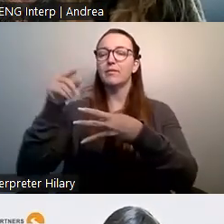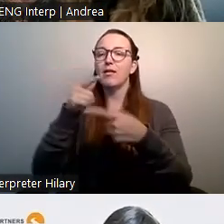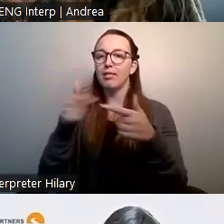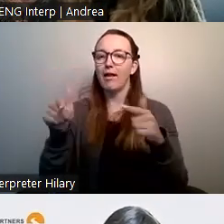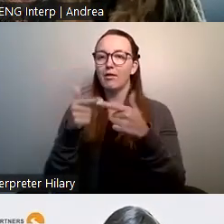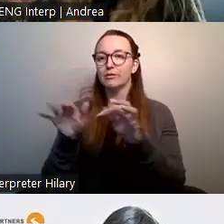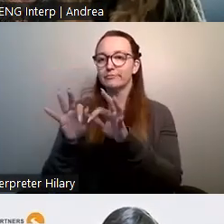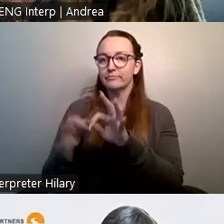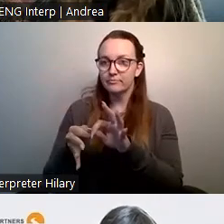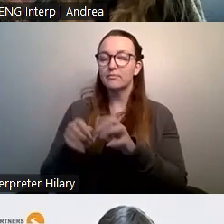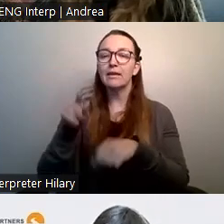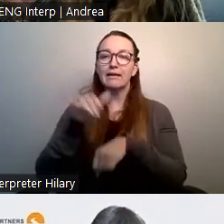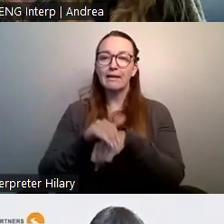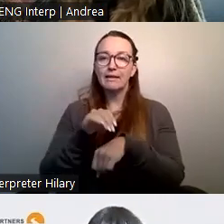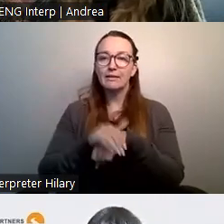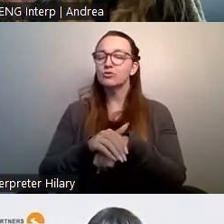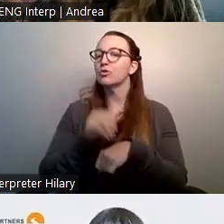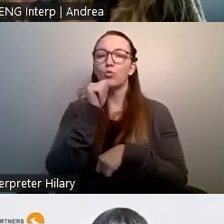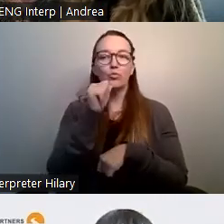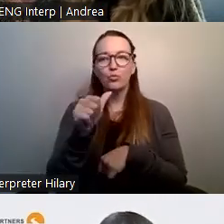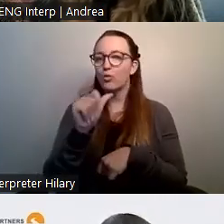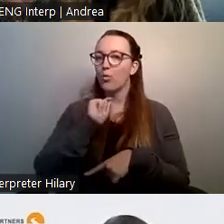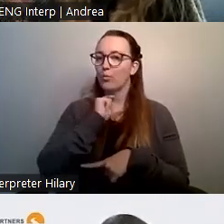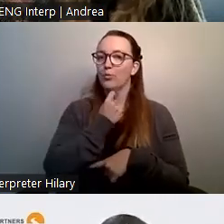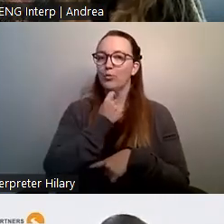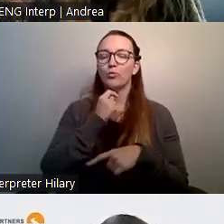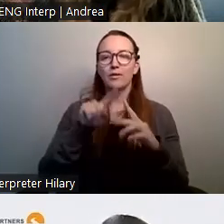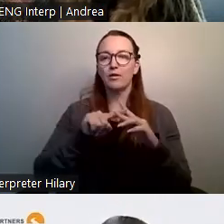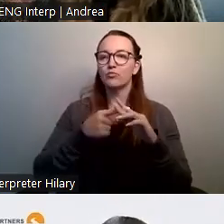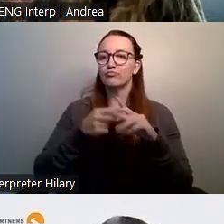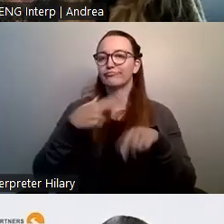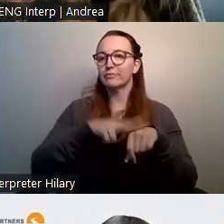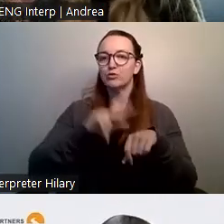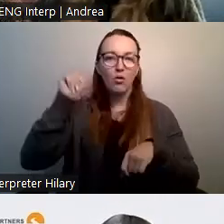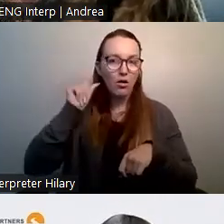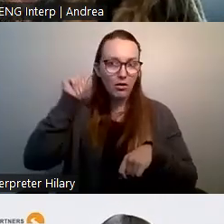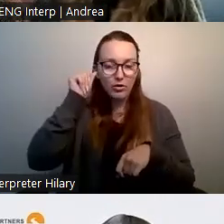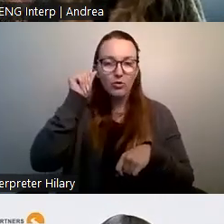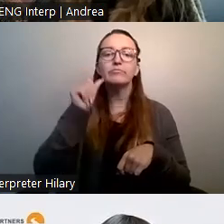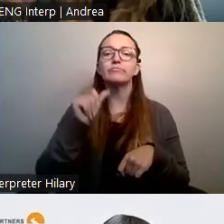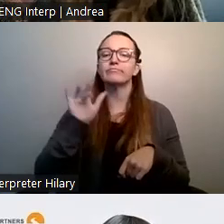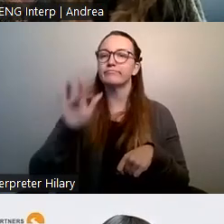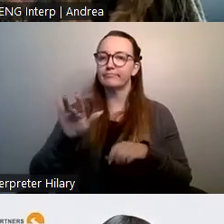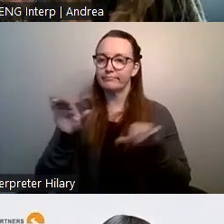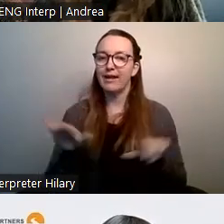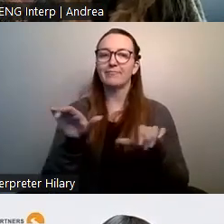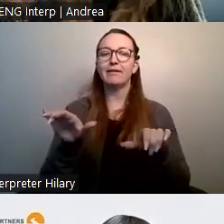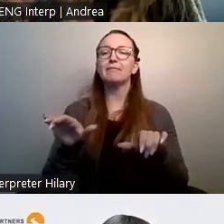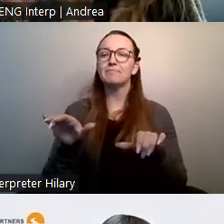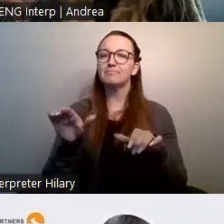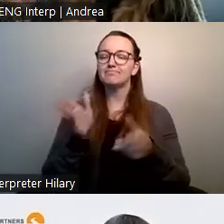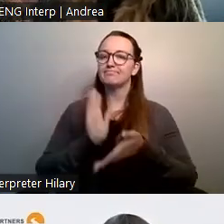English, do not mute original audio, and then to activate, tap done. If you would